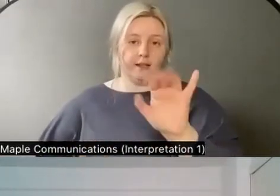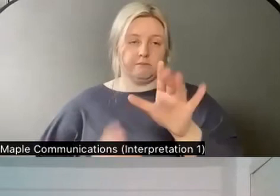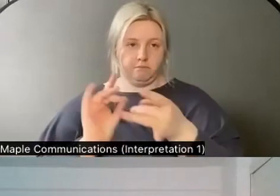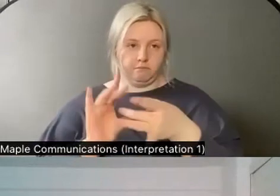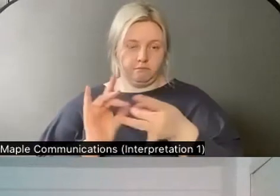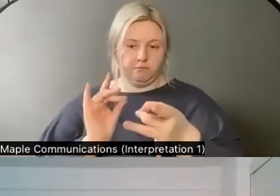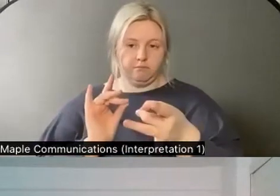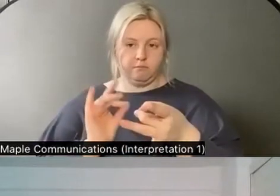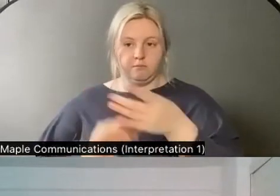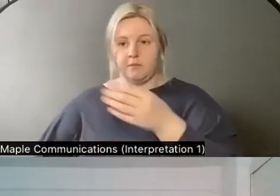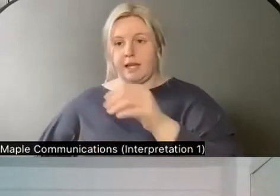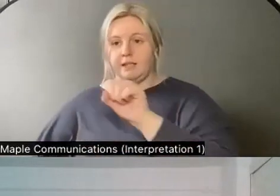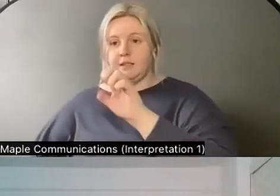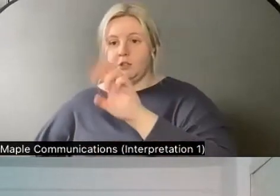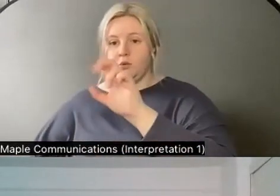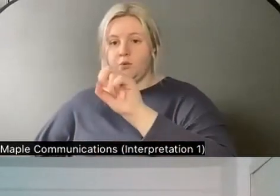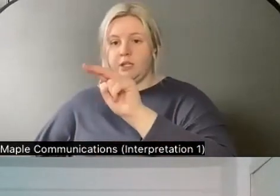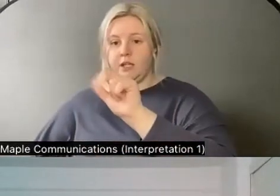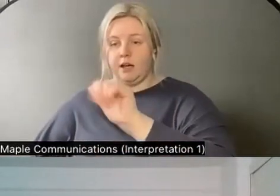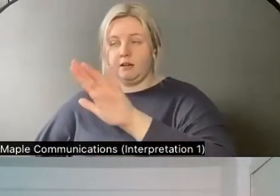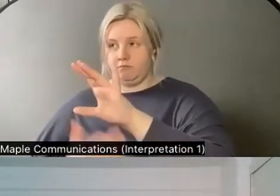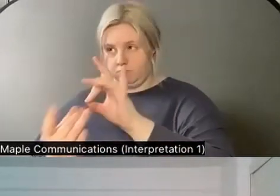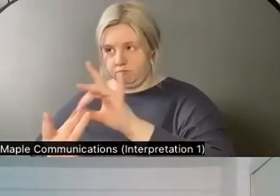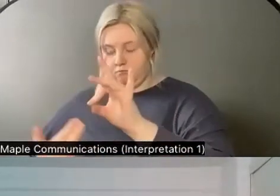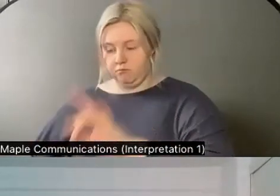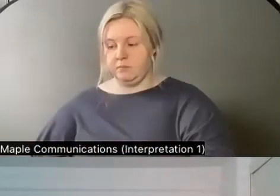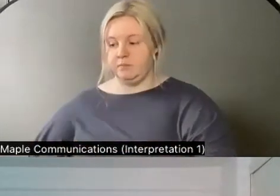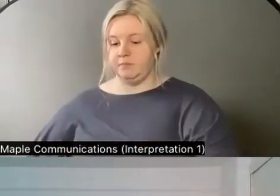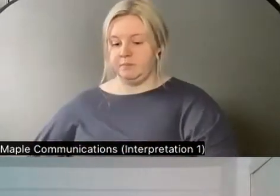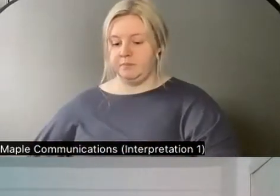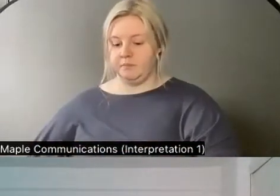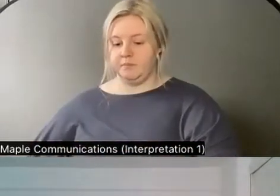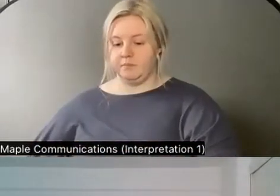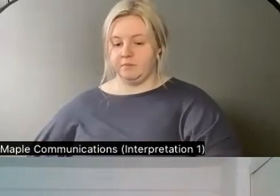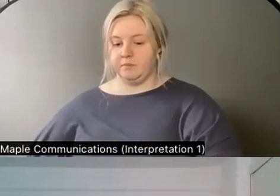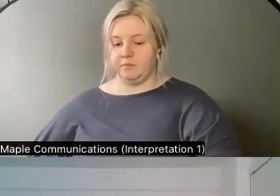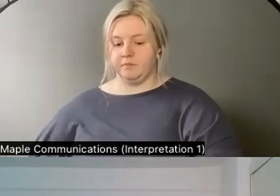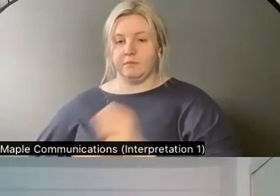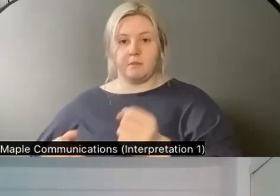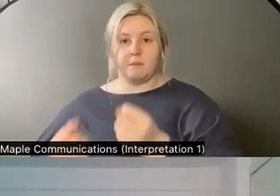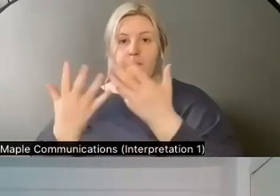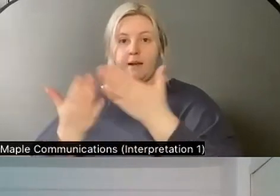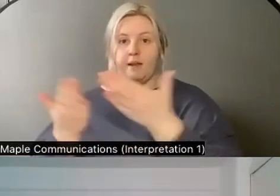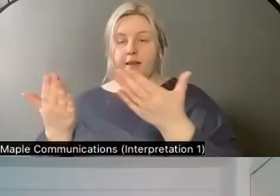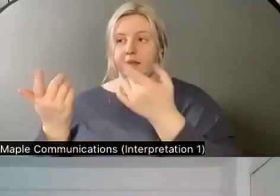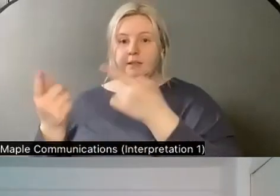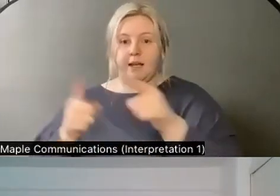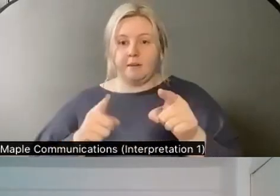and I listened to Serena, and you know, there were lots of things done during the pandemic that purported